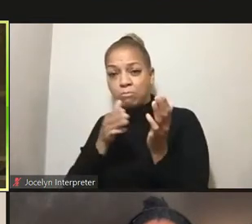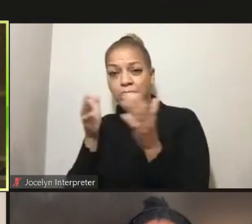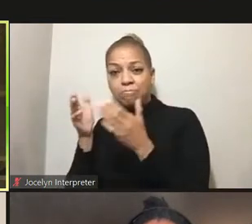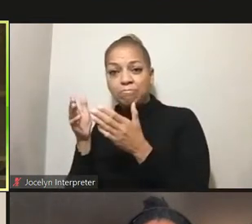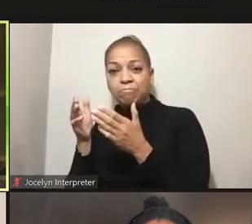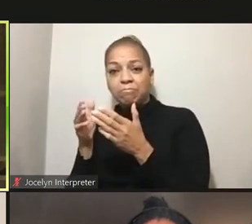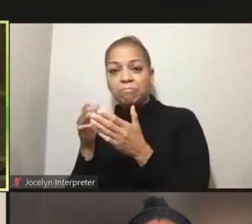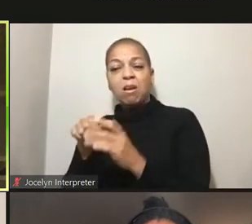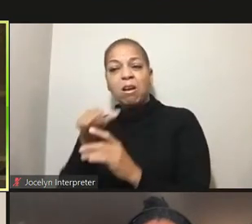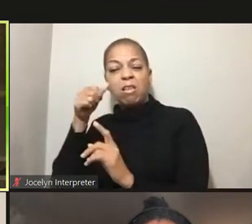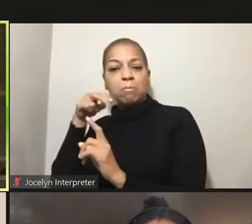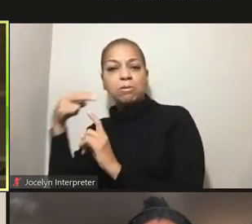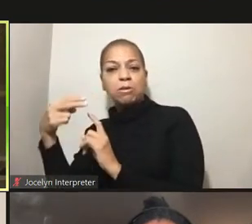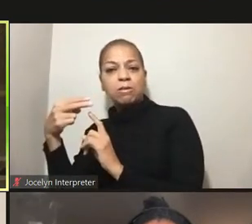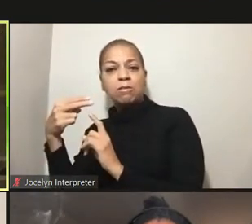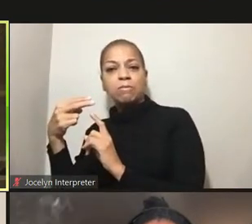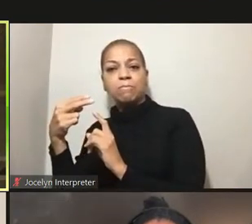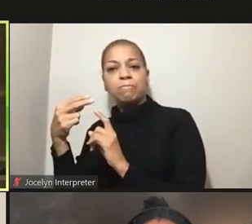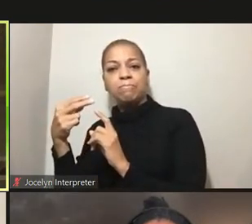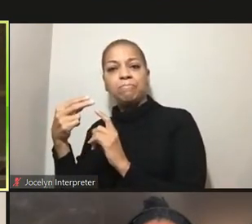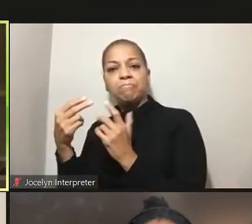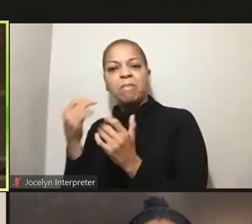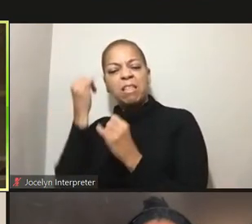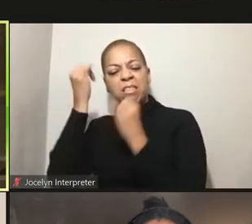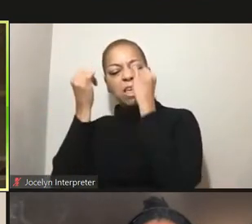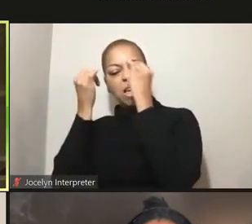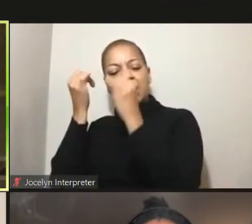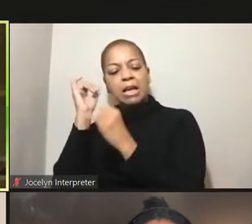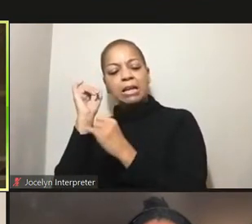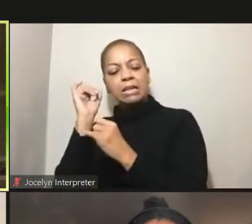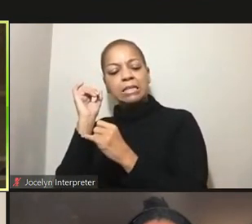the notion that somehow